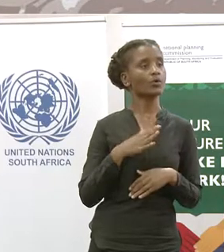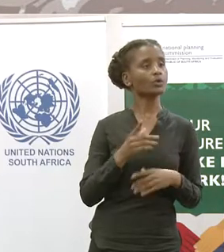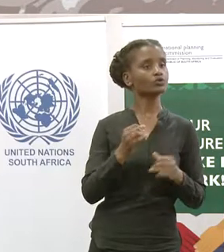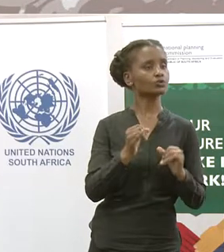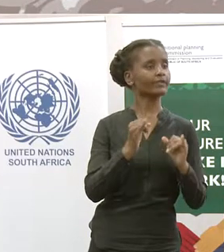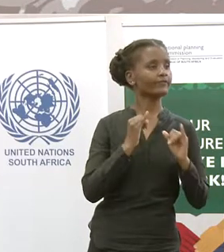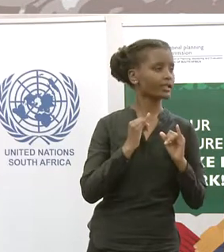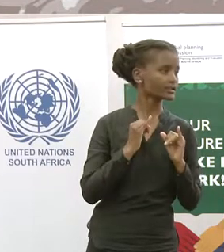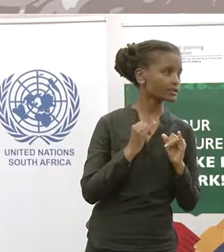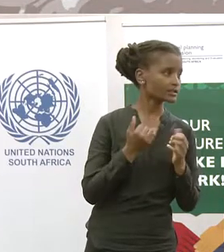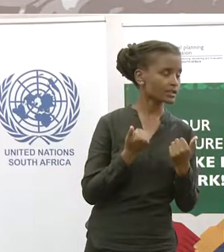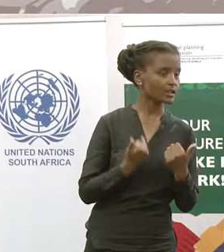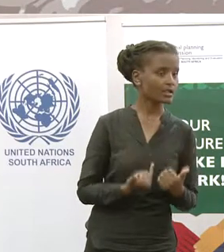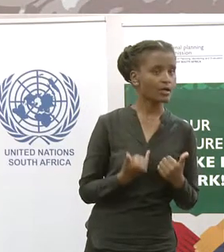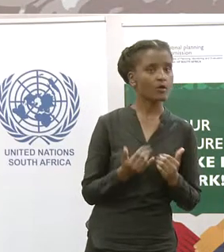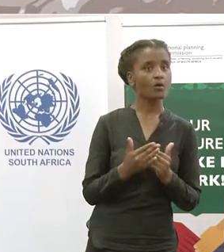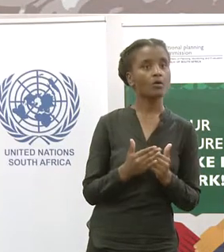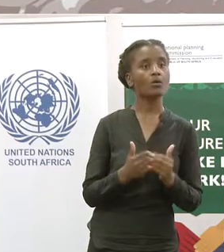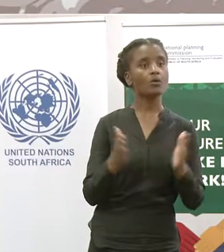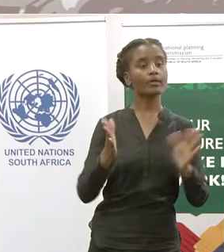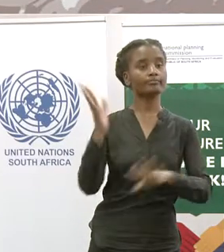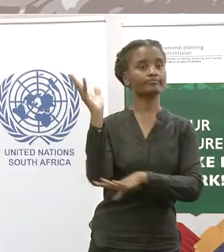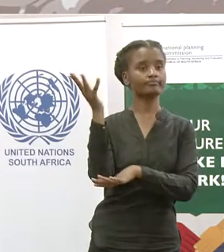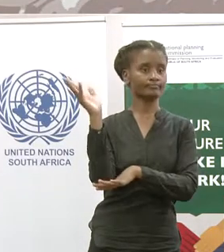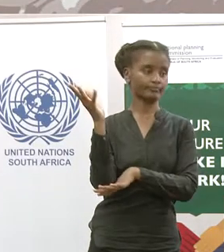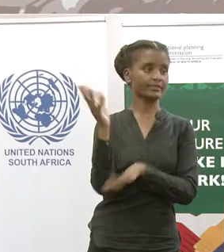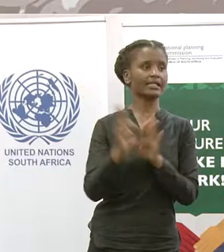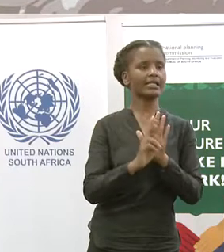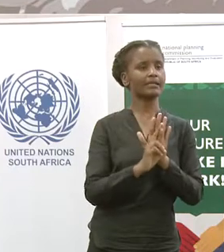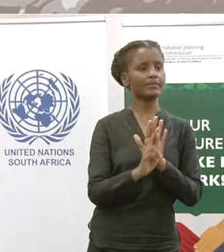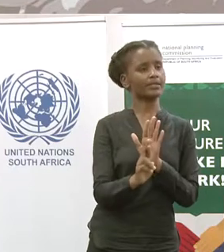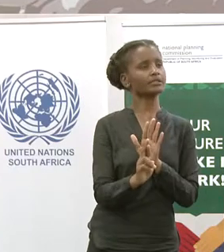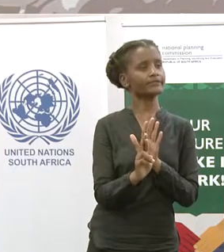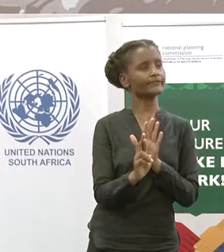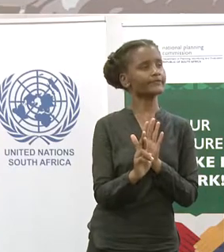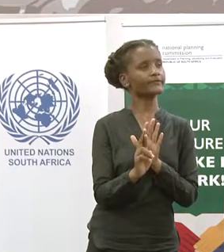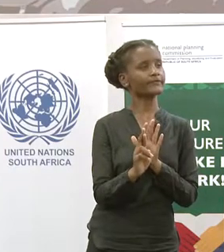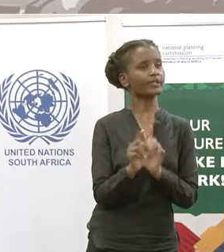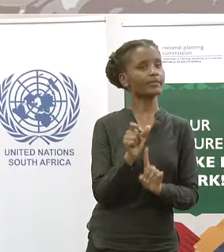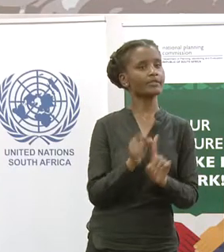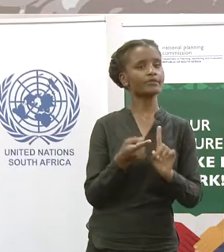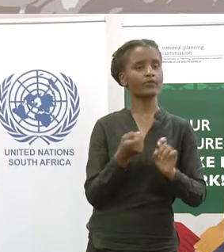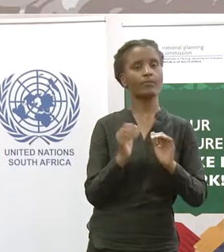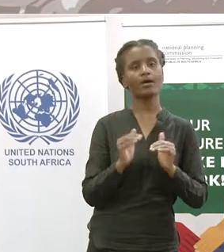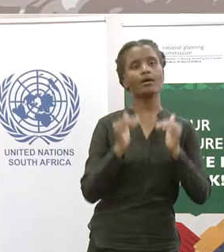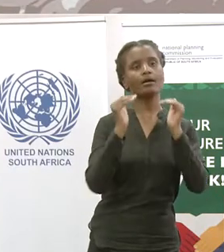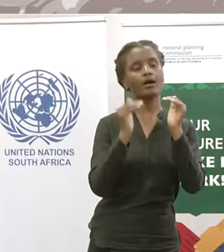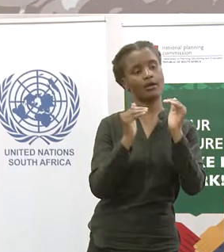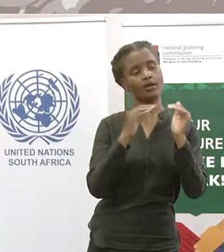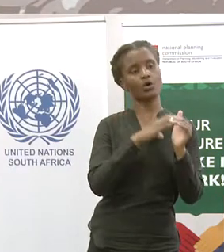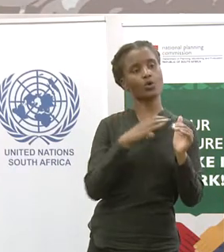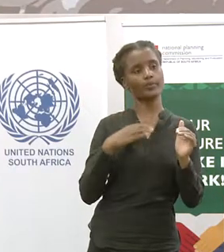invite forward for opening remarks the regional representative ad interim, Office of the High Commissioner for Human